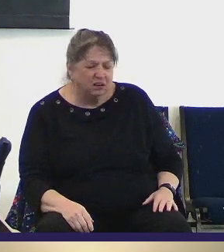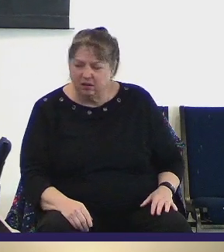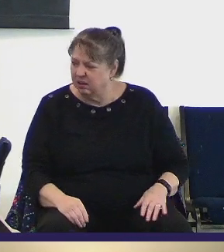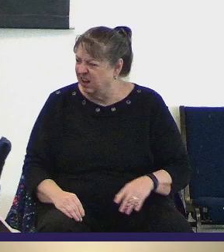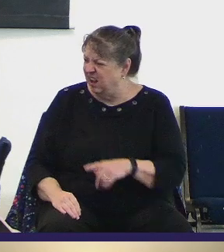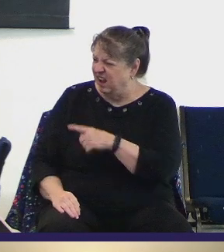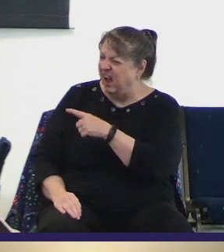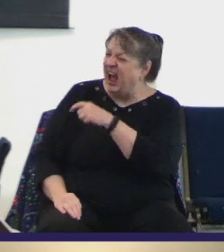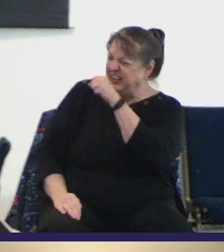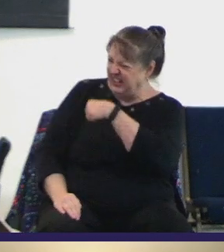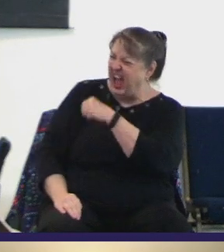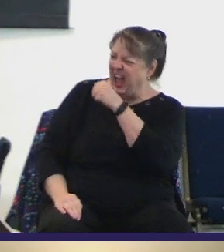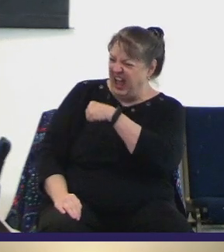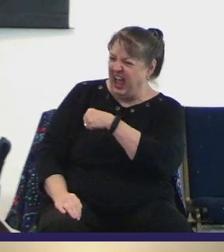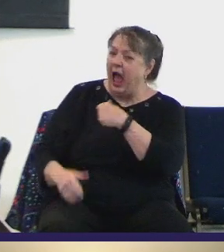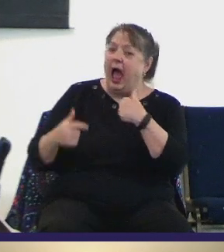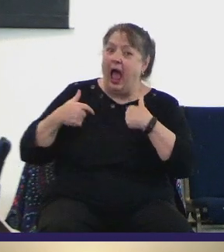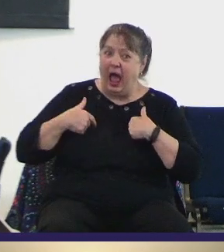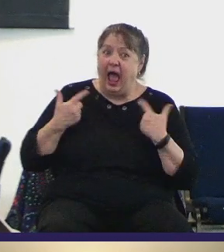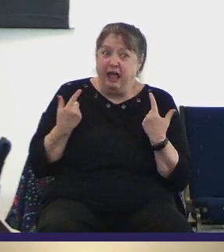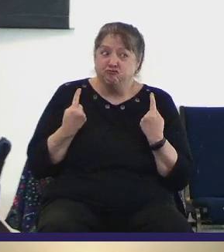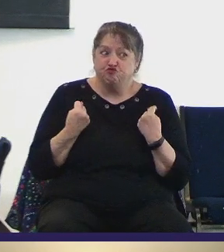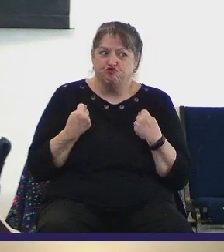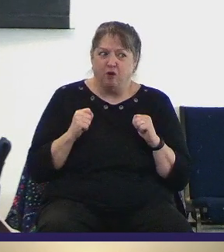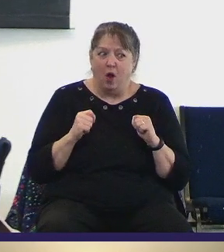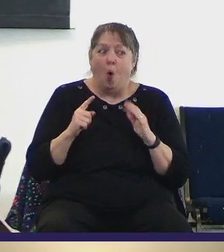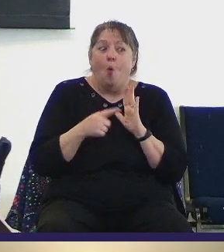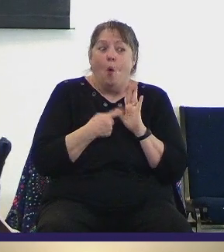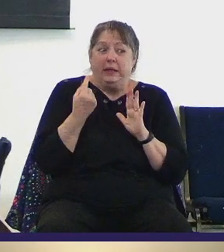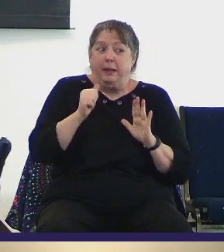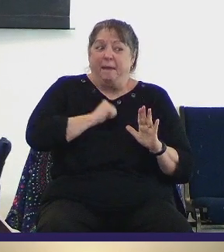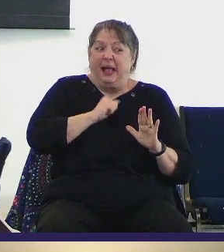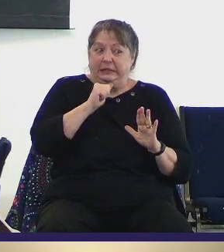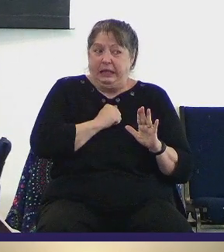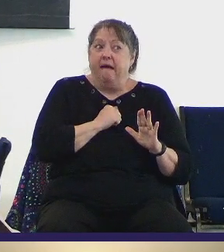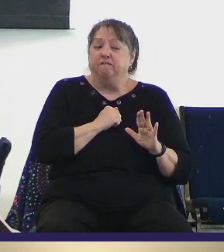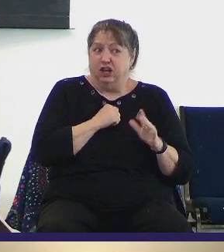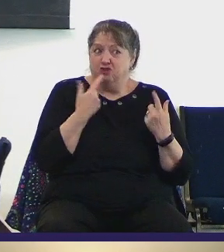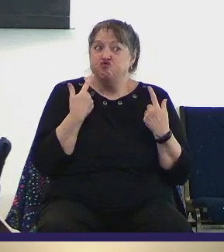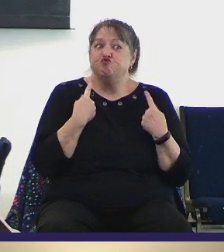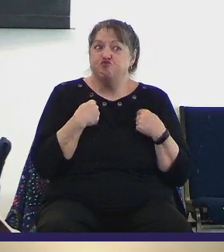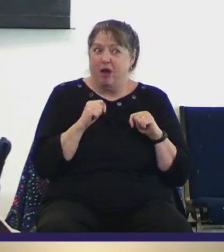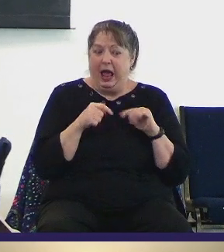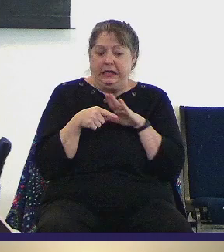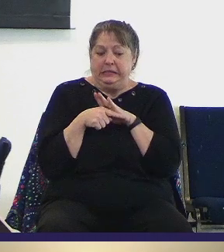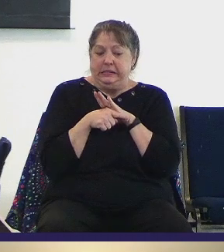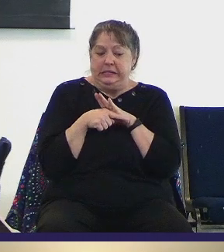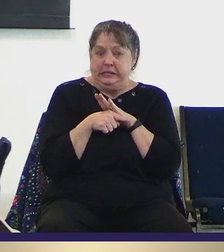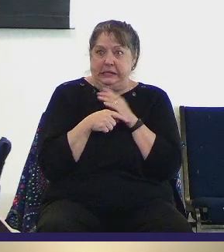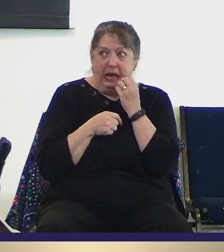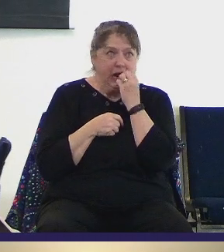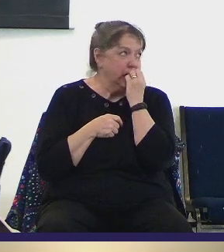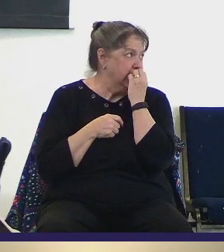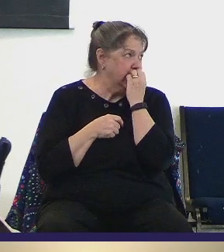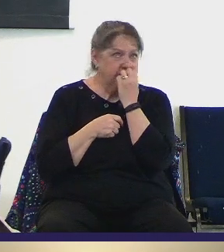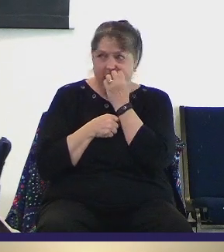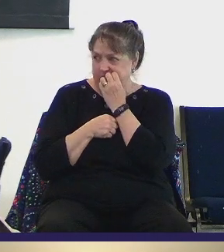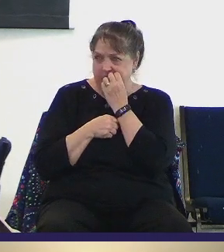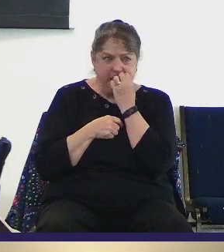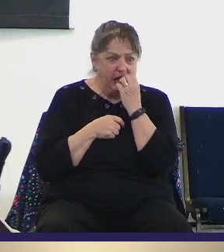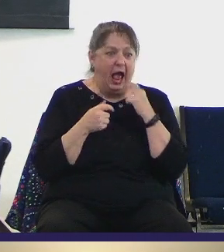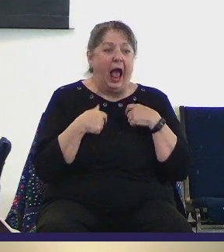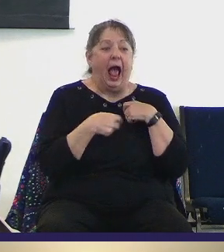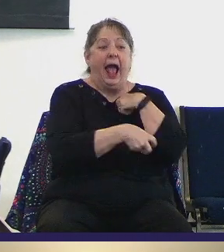Yeah, well, I tried to take a shortcut one year. I tried to make not an honest decision. I